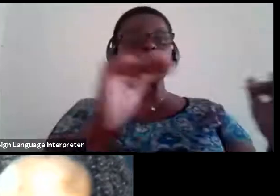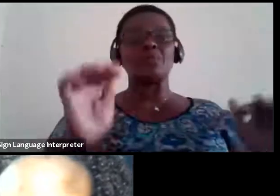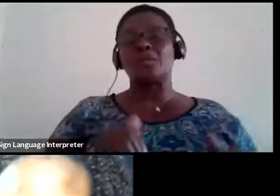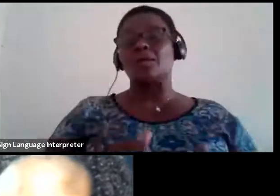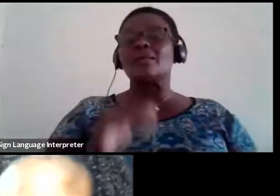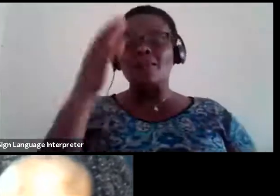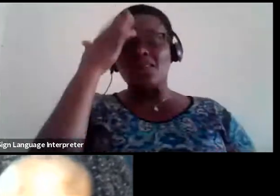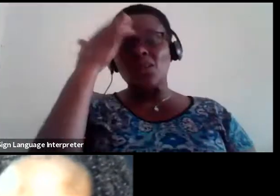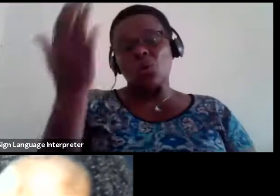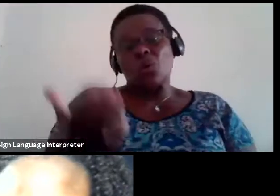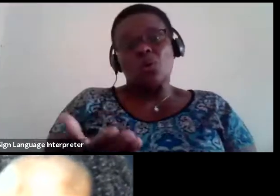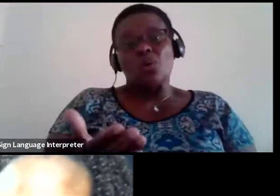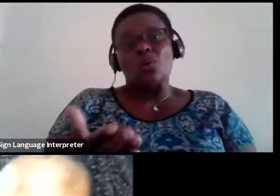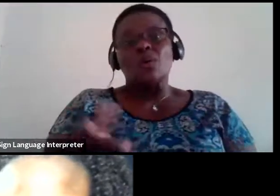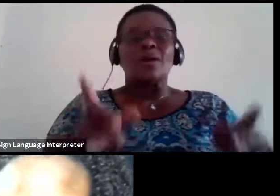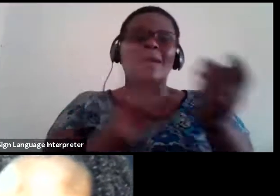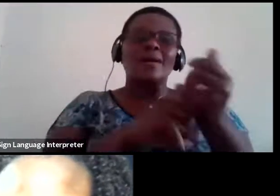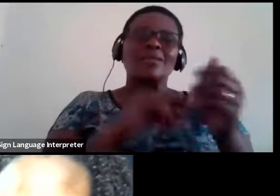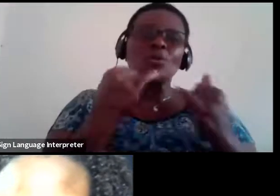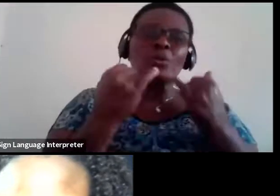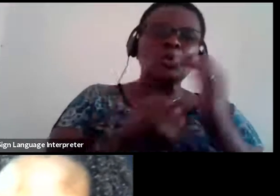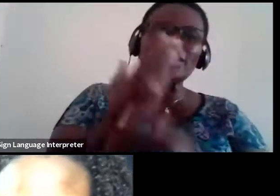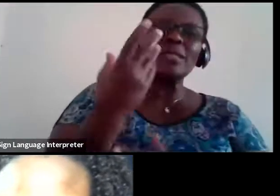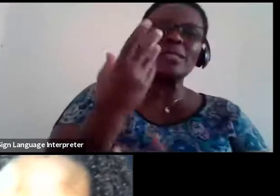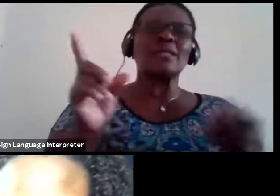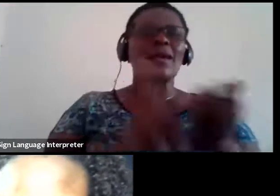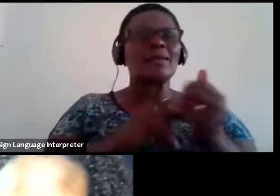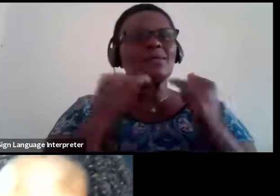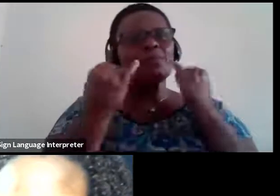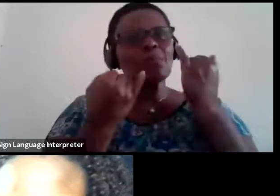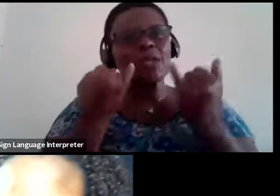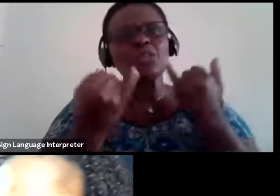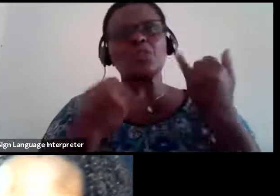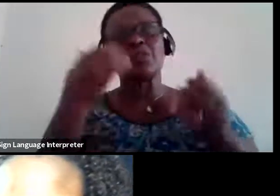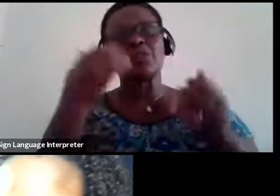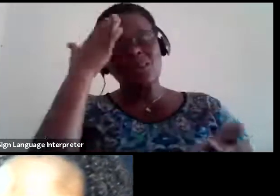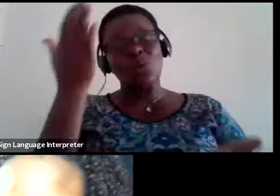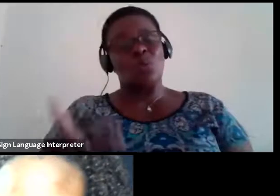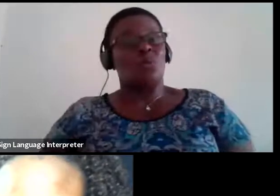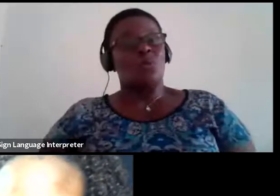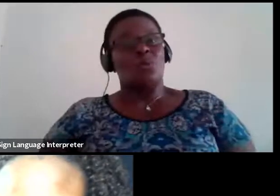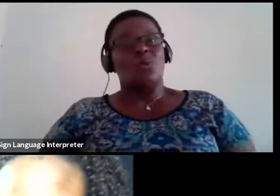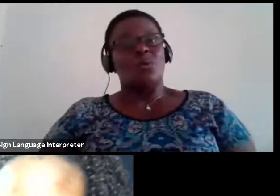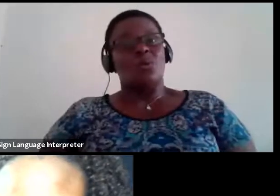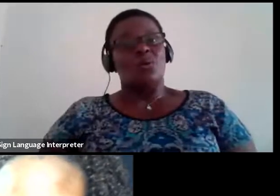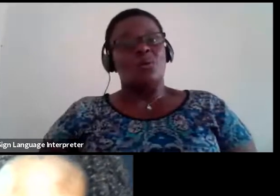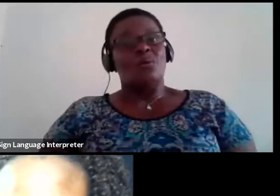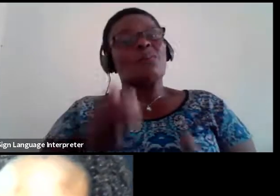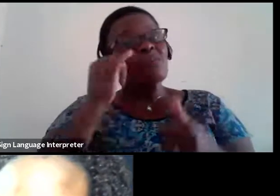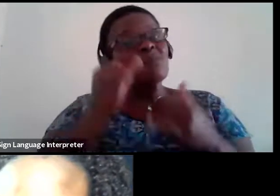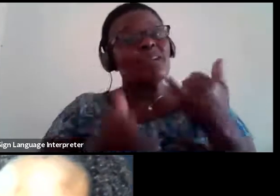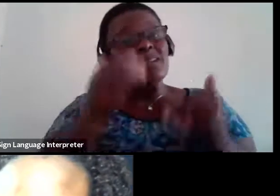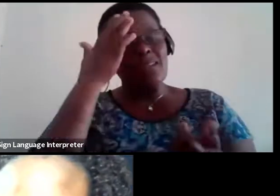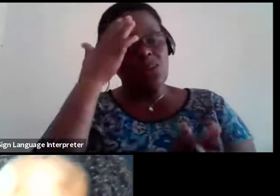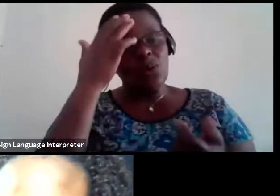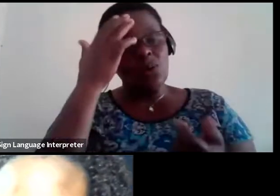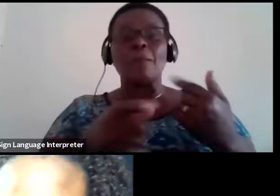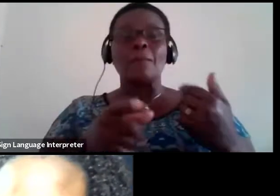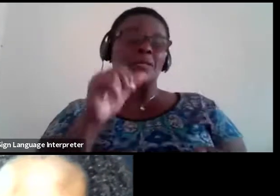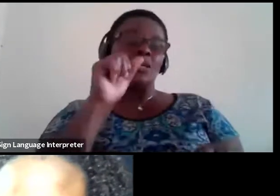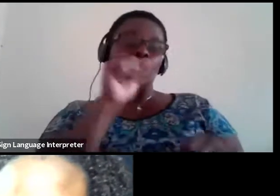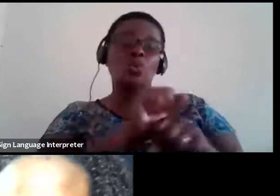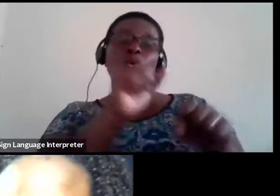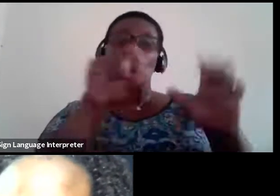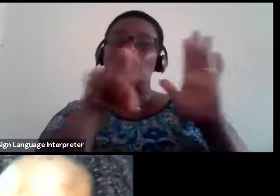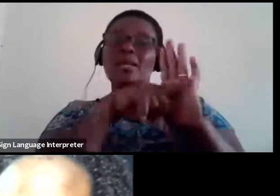information on a daily, they know exactly what they want to do at the end of the day. But they shouldn't be doing certain negative things, for example,